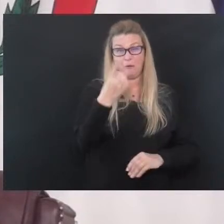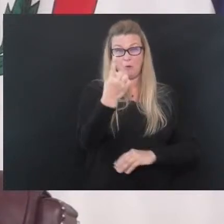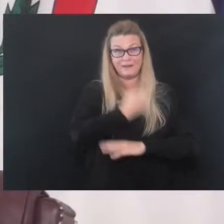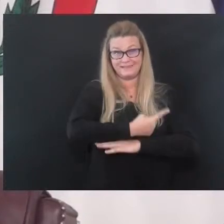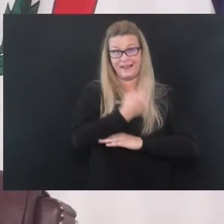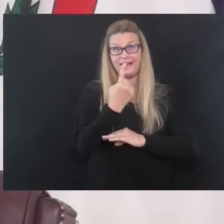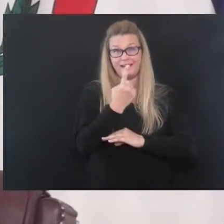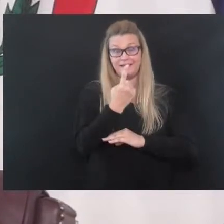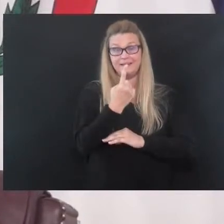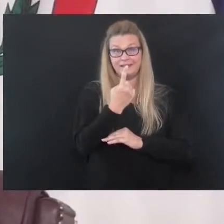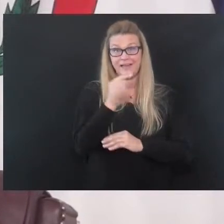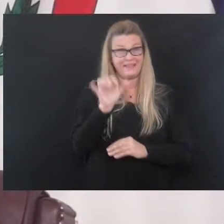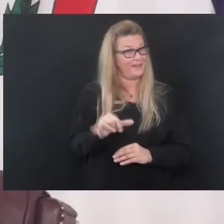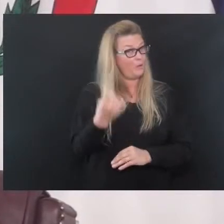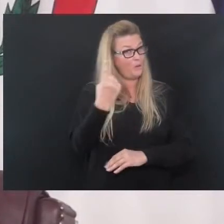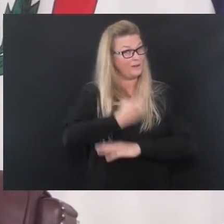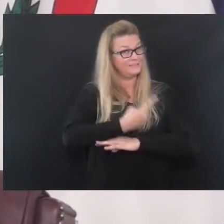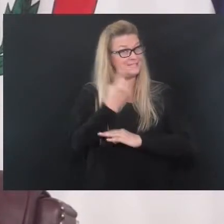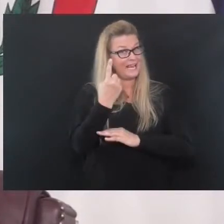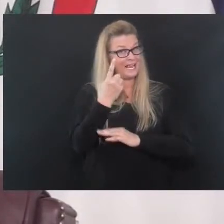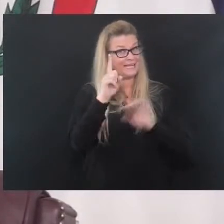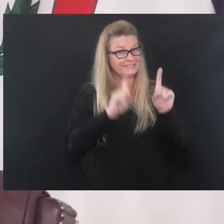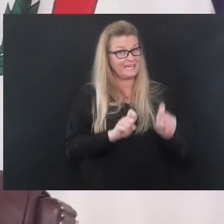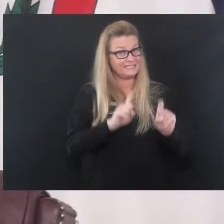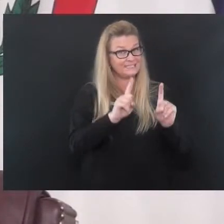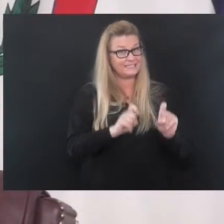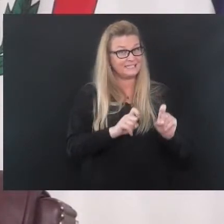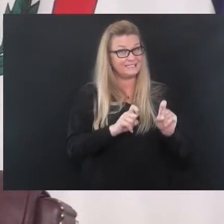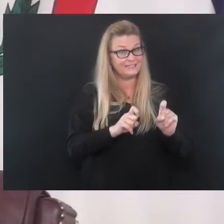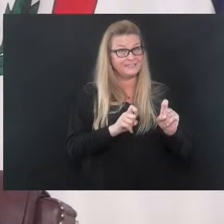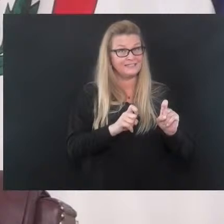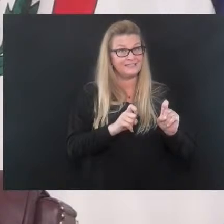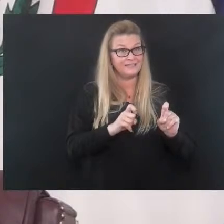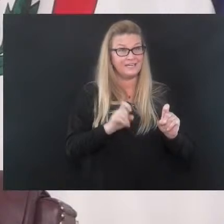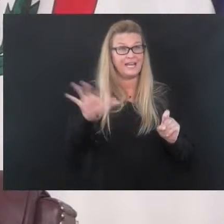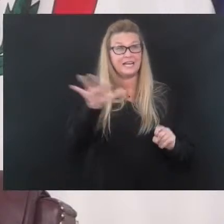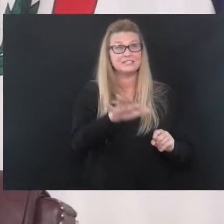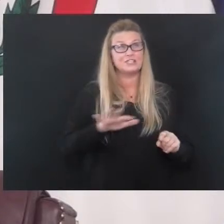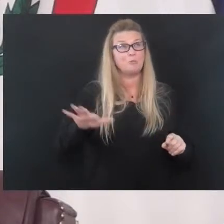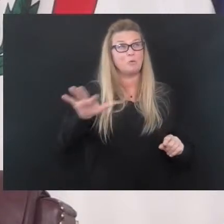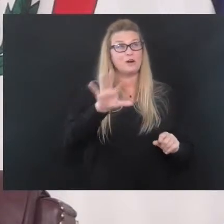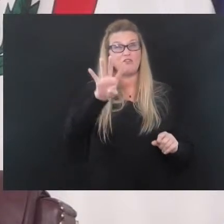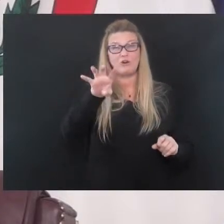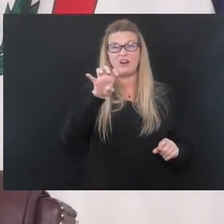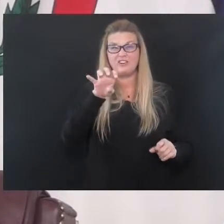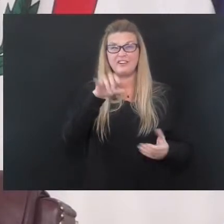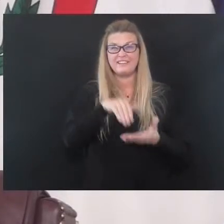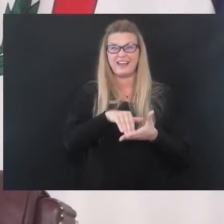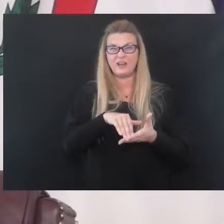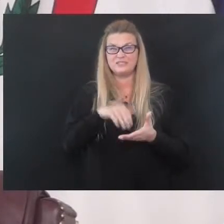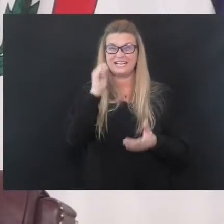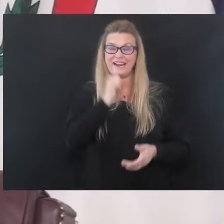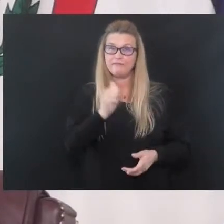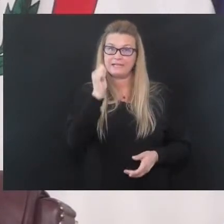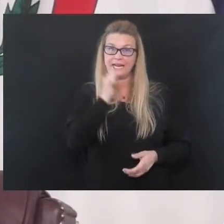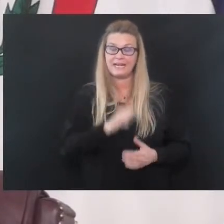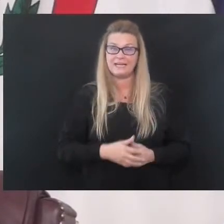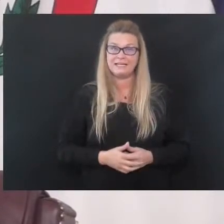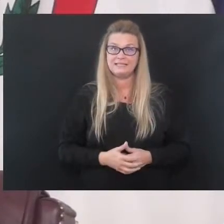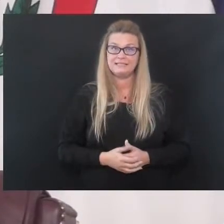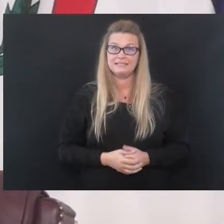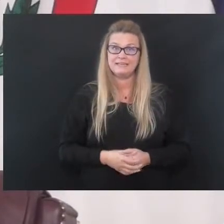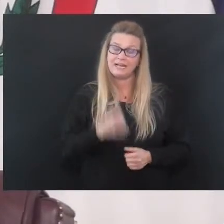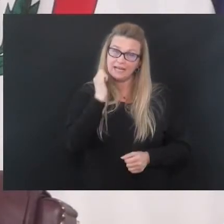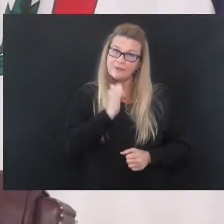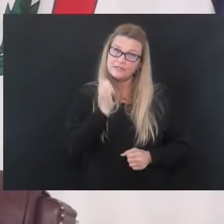day in testing is landing somewhere close to $400,000 a